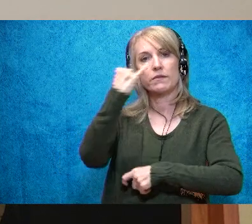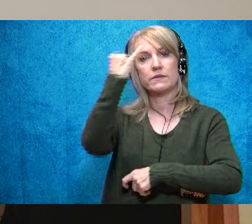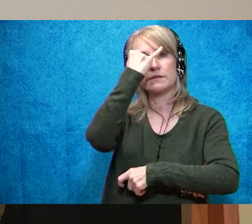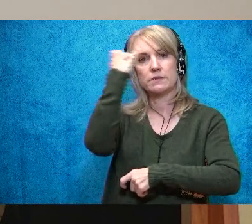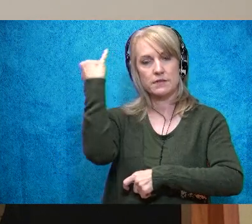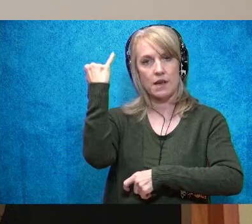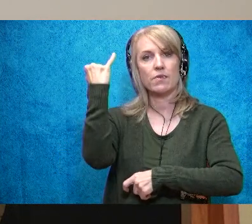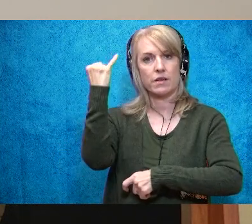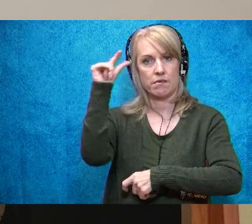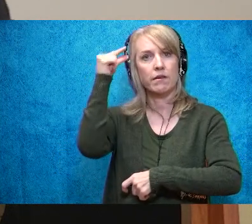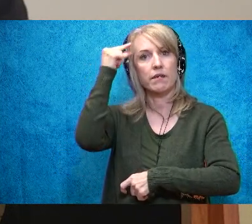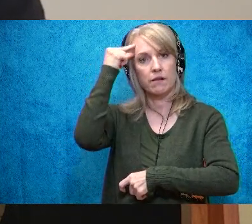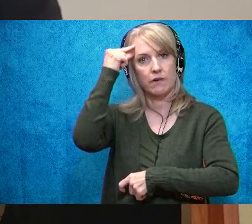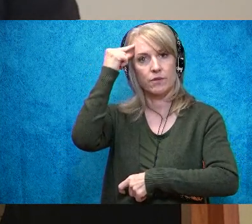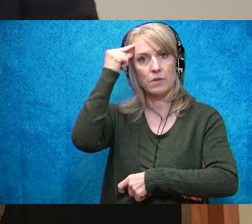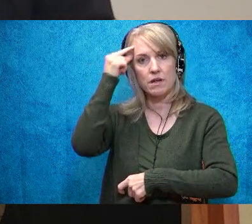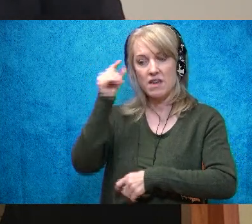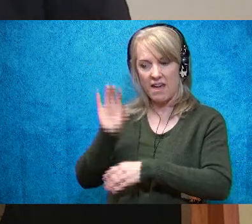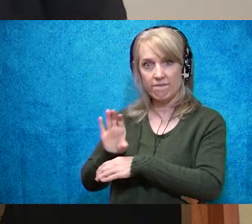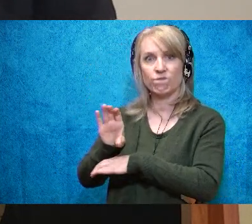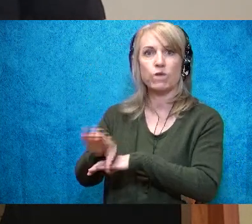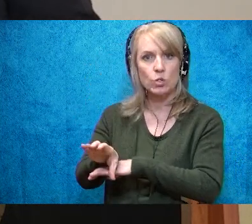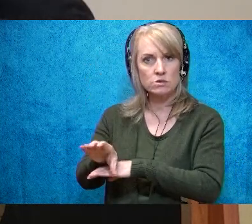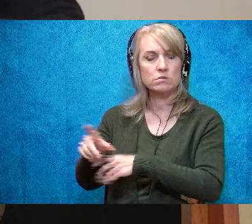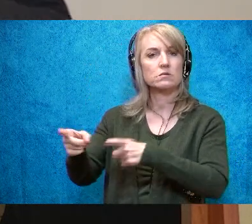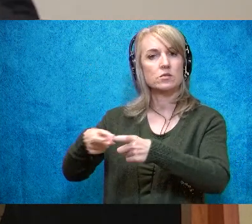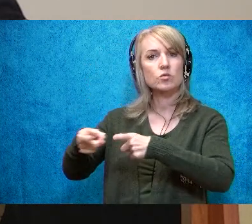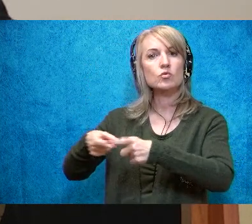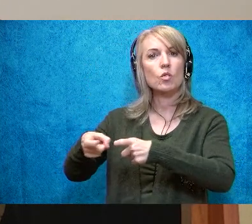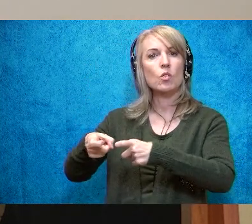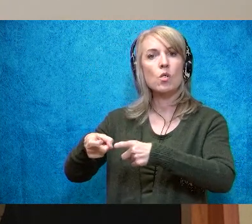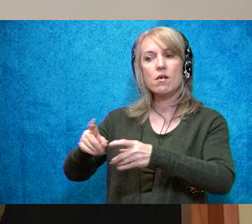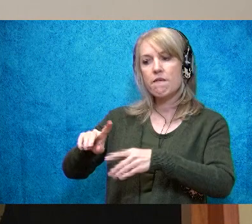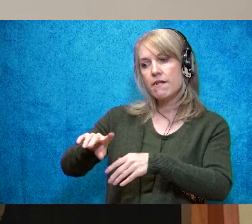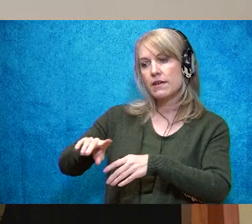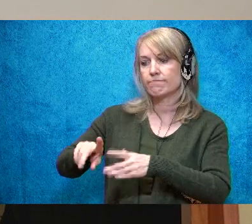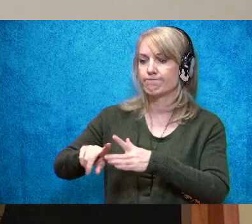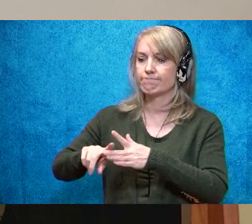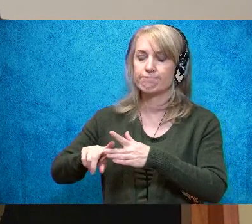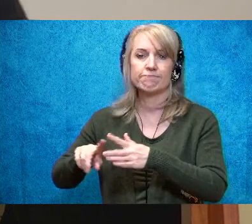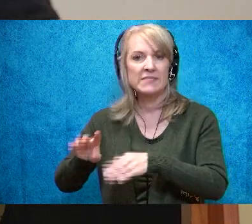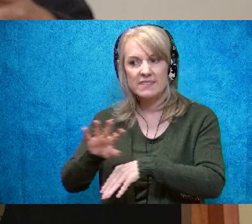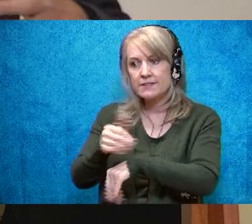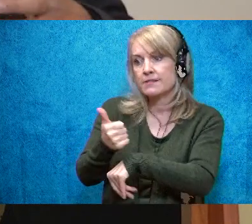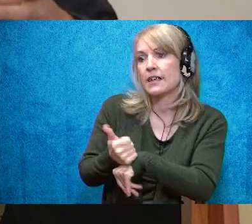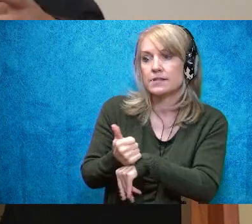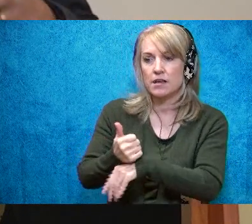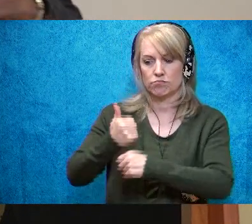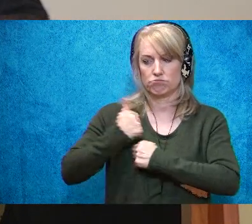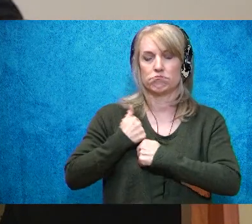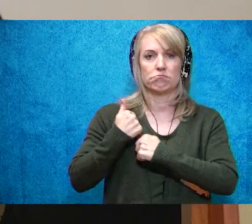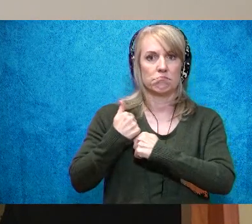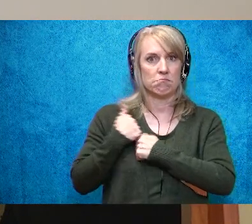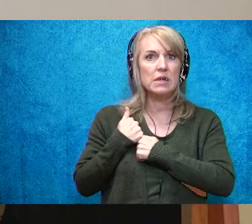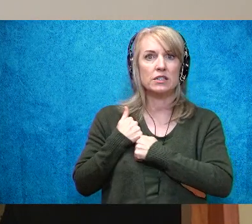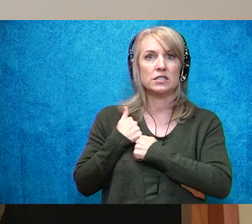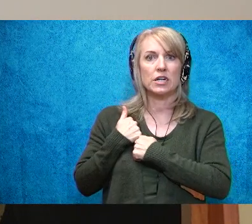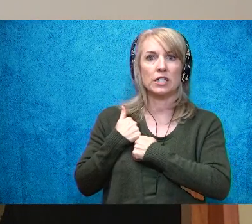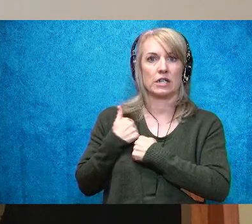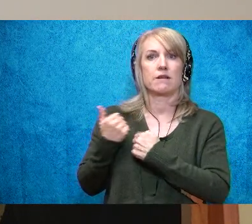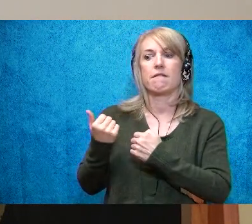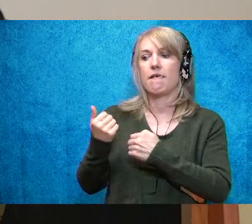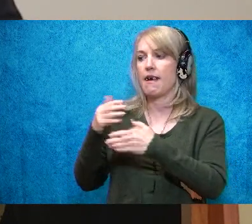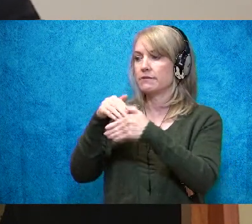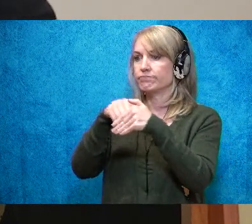supporters. So he takes control forcefully. He begins building a military, and he begins invading countries such